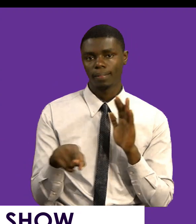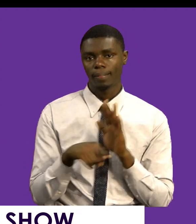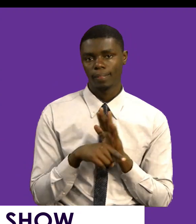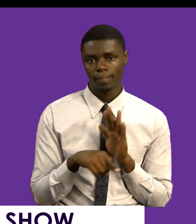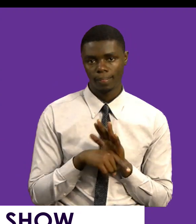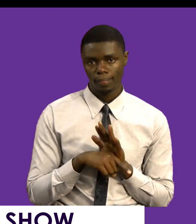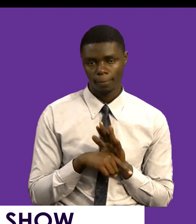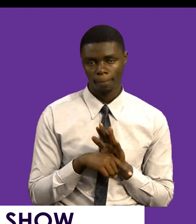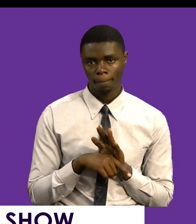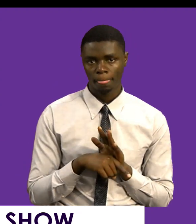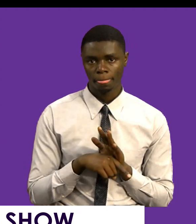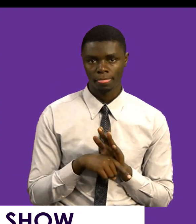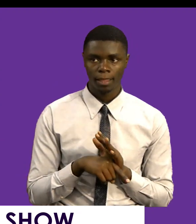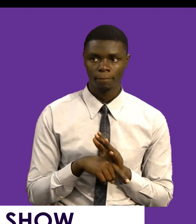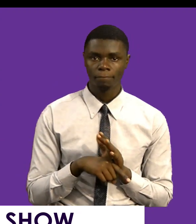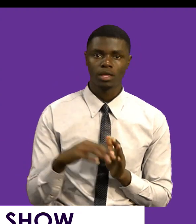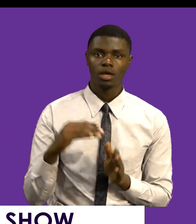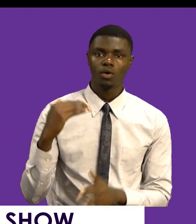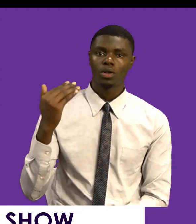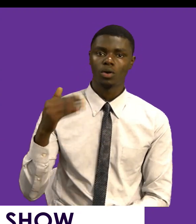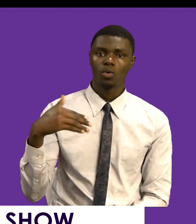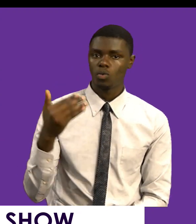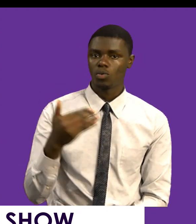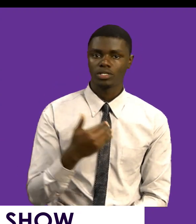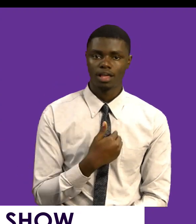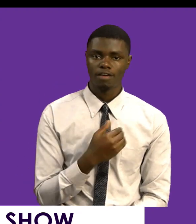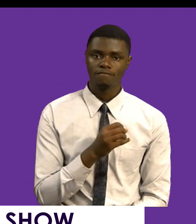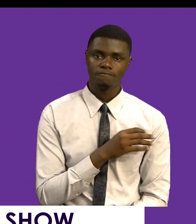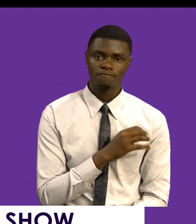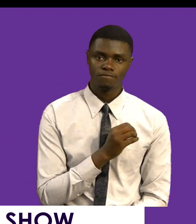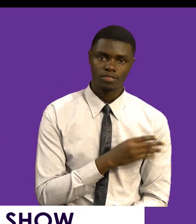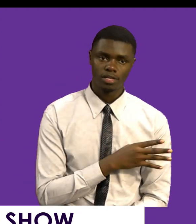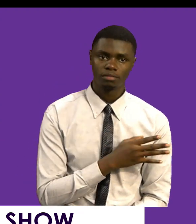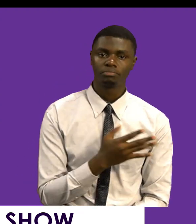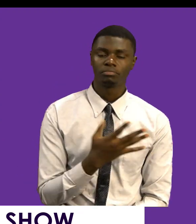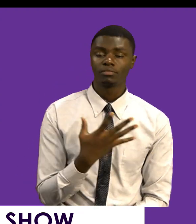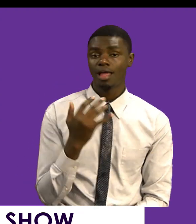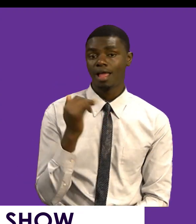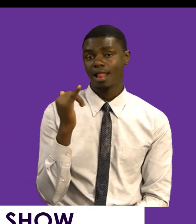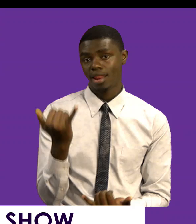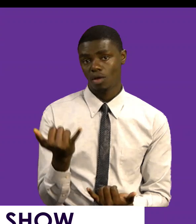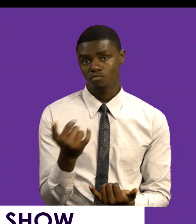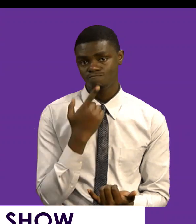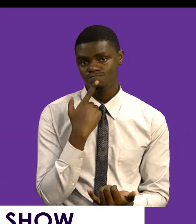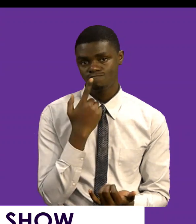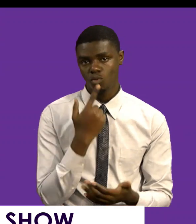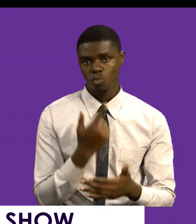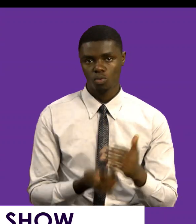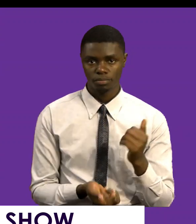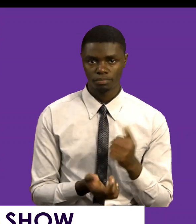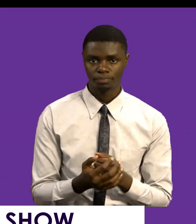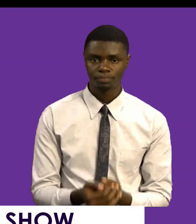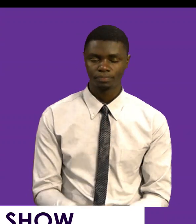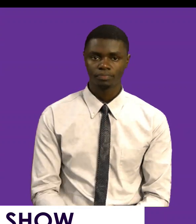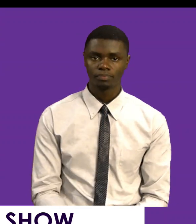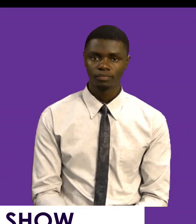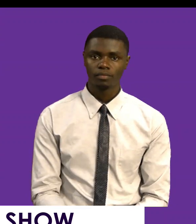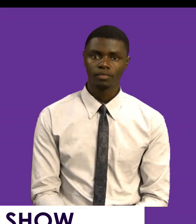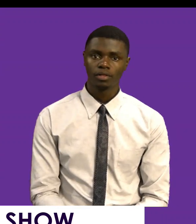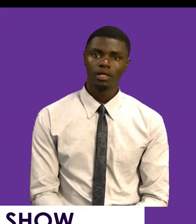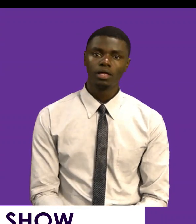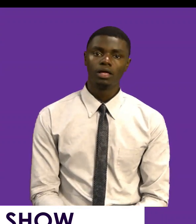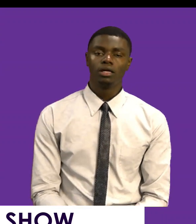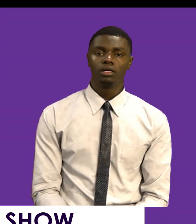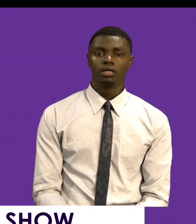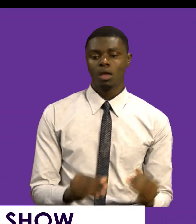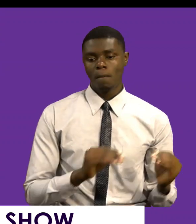negativity. There'll always be fear with you. And now let me say this, that as we